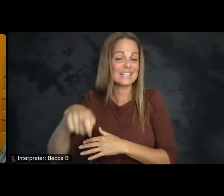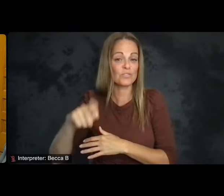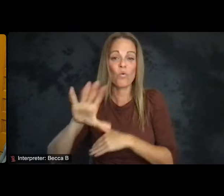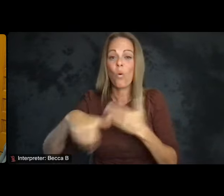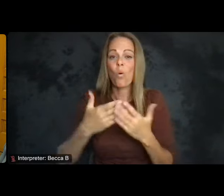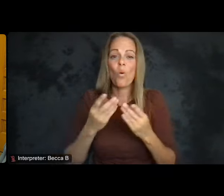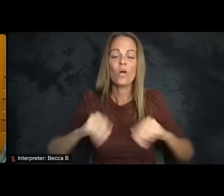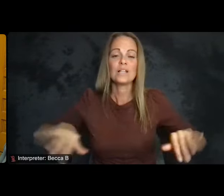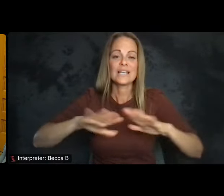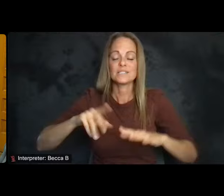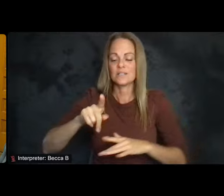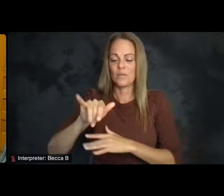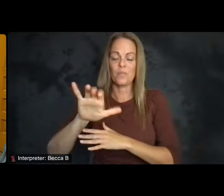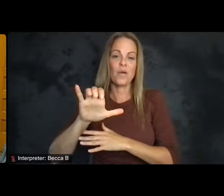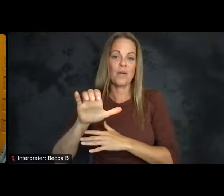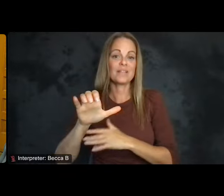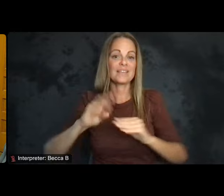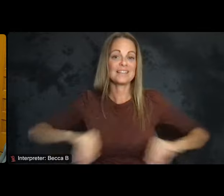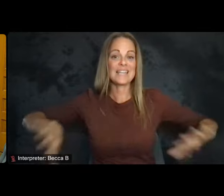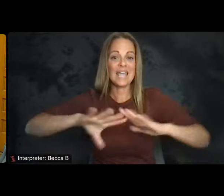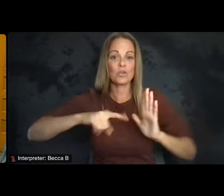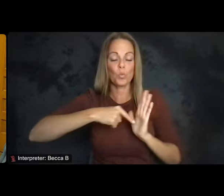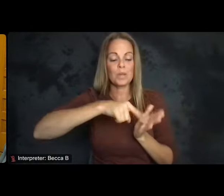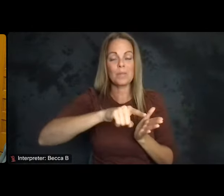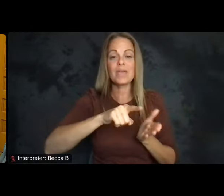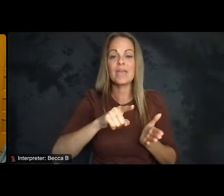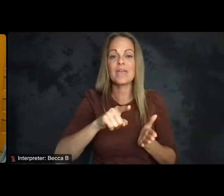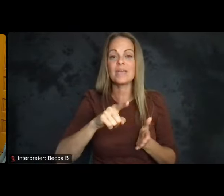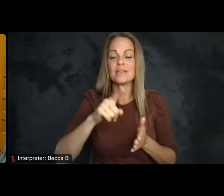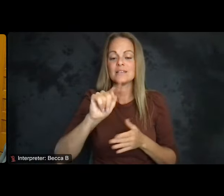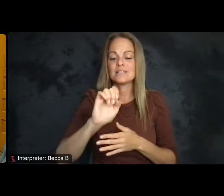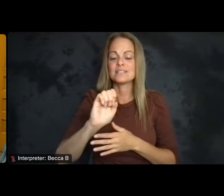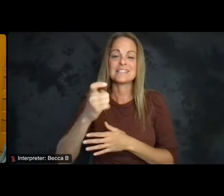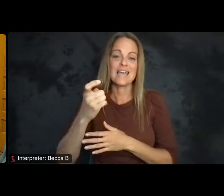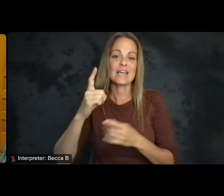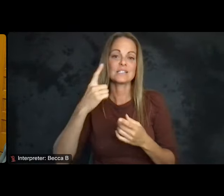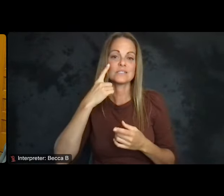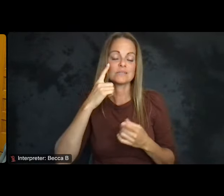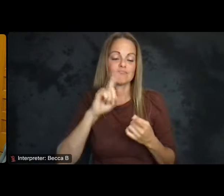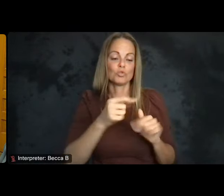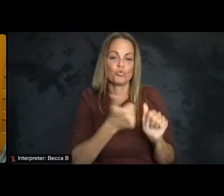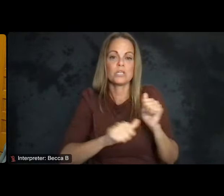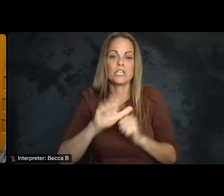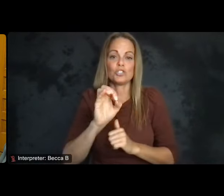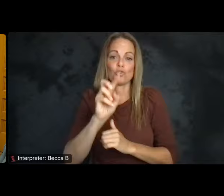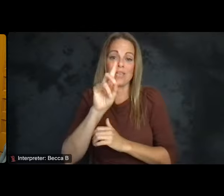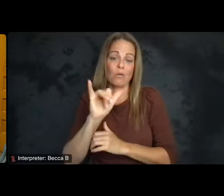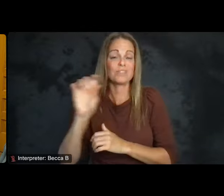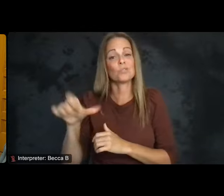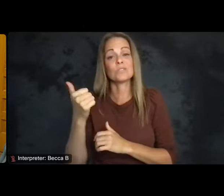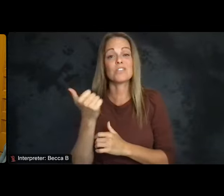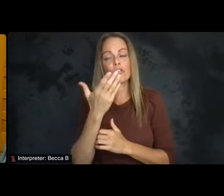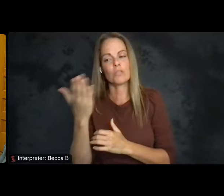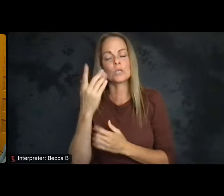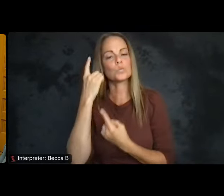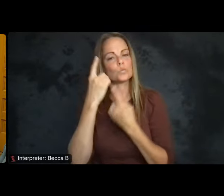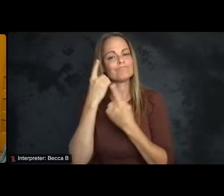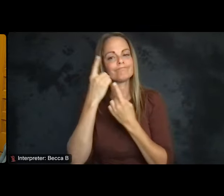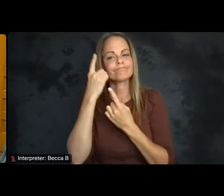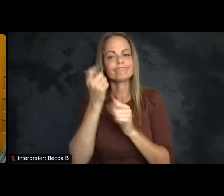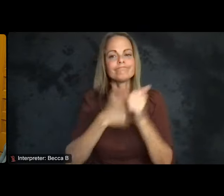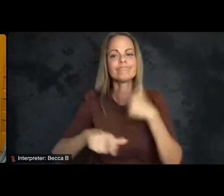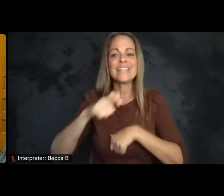we own, all public lands. We pay taxes to the counties. So that's another thing to factor in. But yes, anytime there's